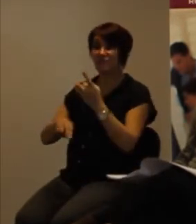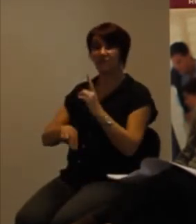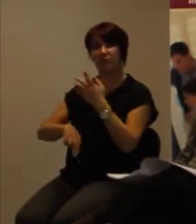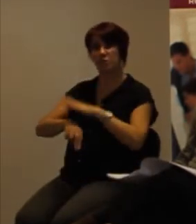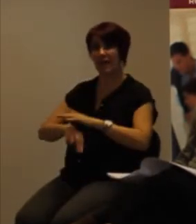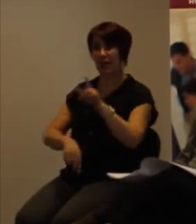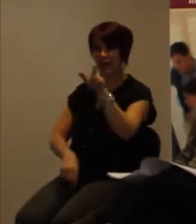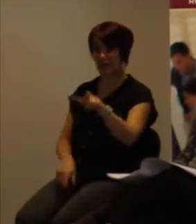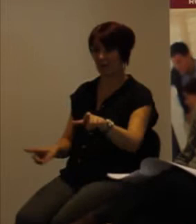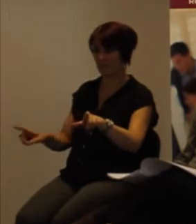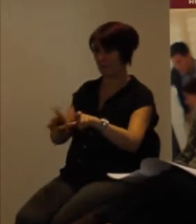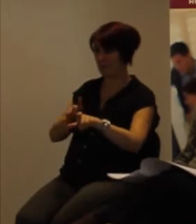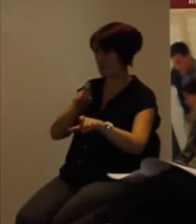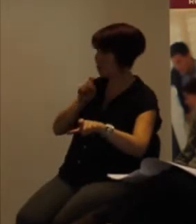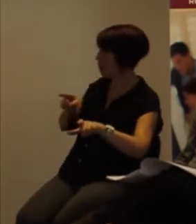which would put them off.